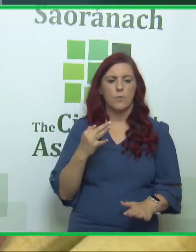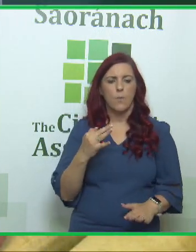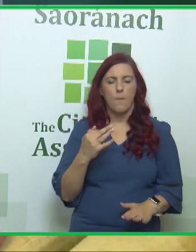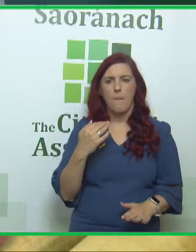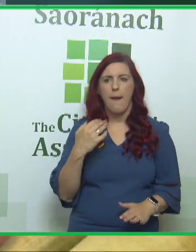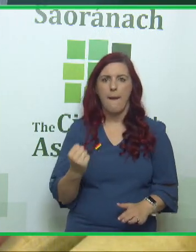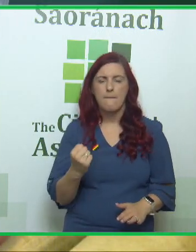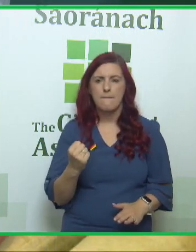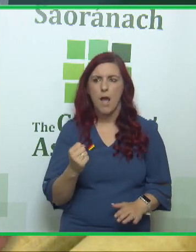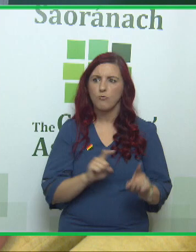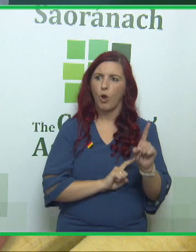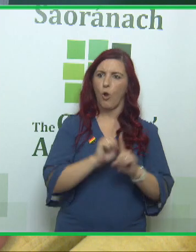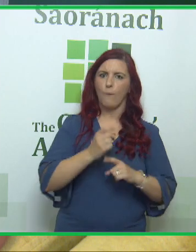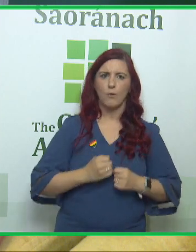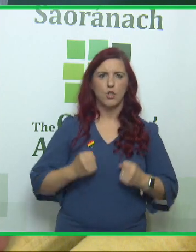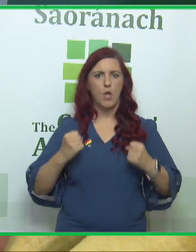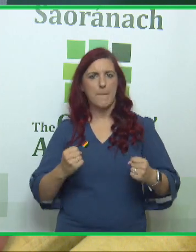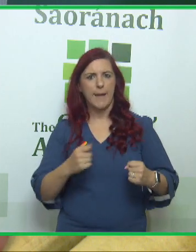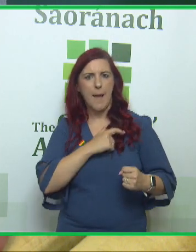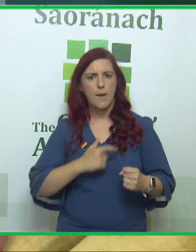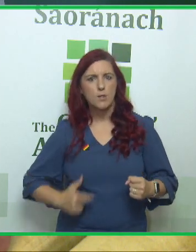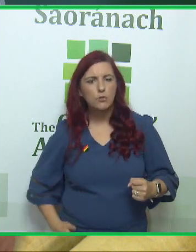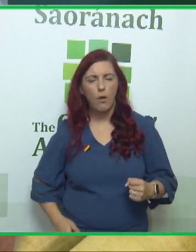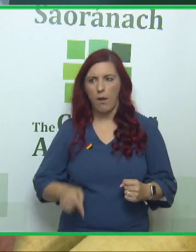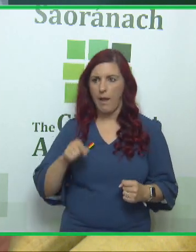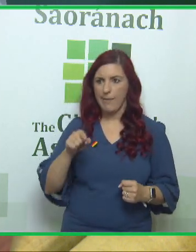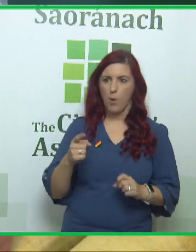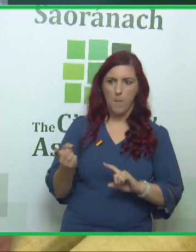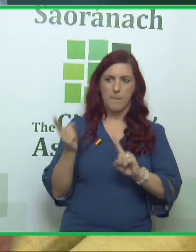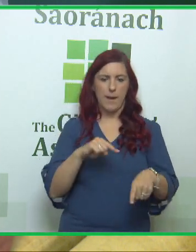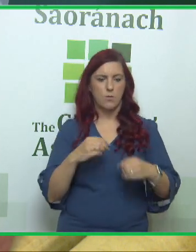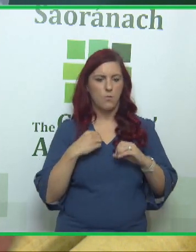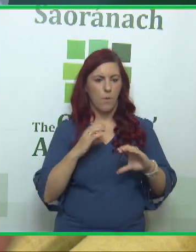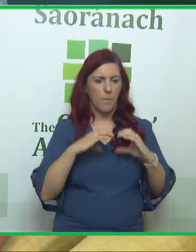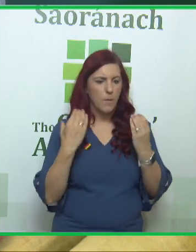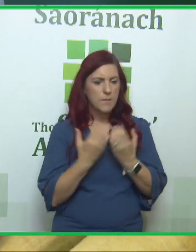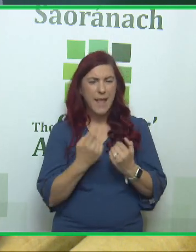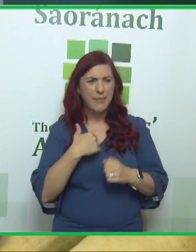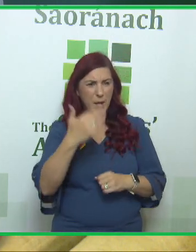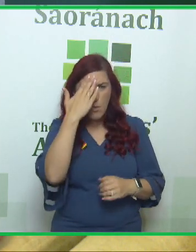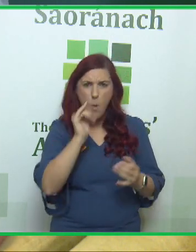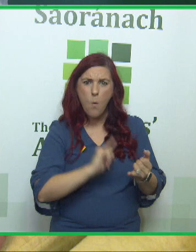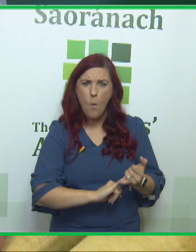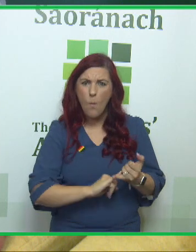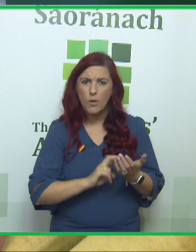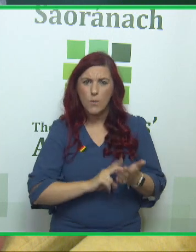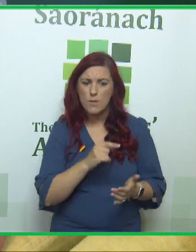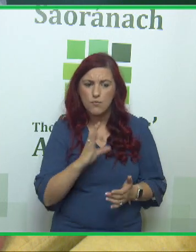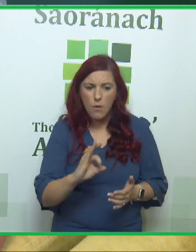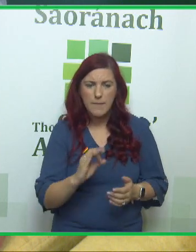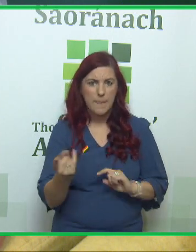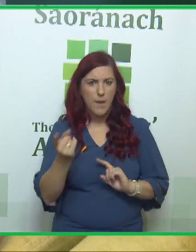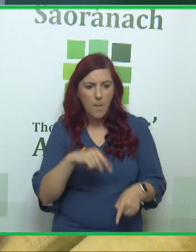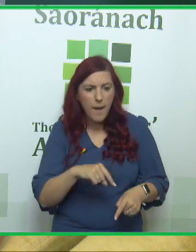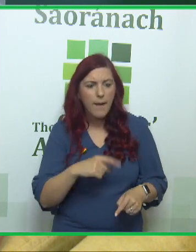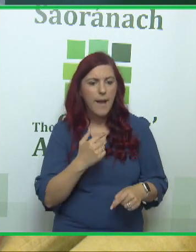champion. And they go back into their community. And these would have been in their community known as drug users. They go back in drug-free then. They